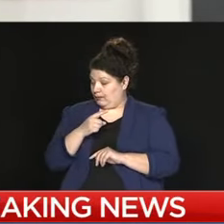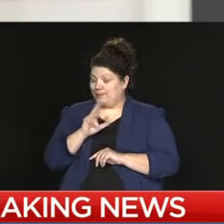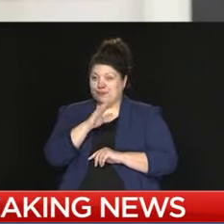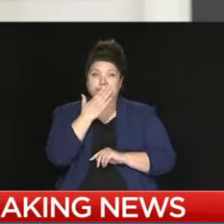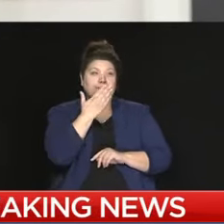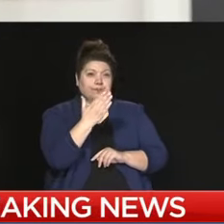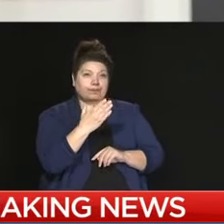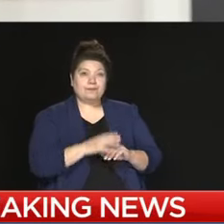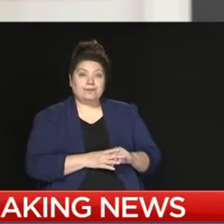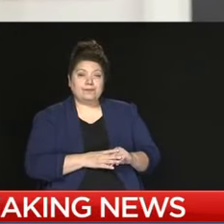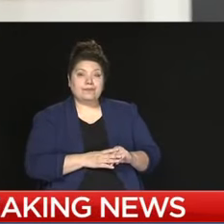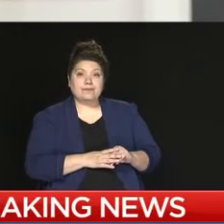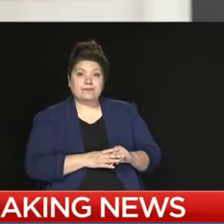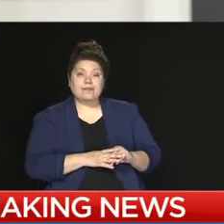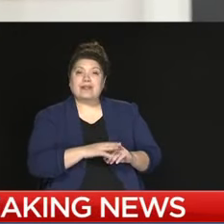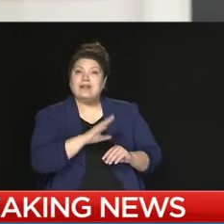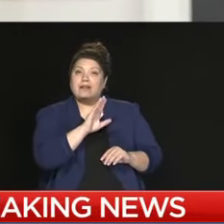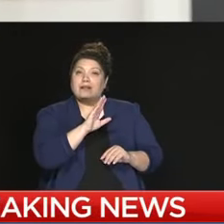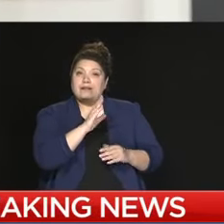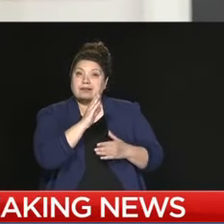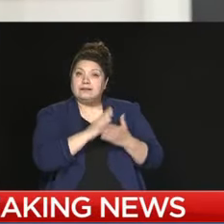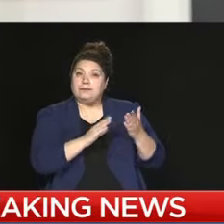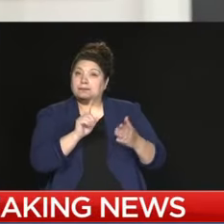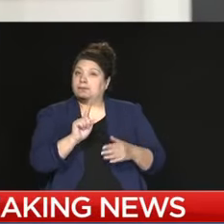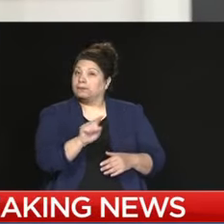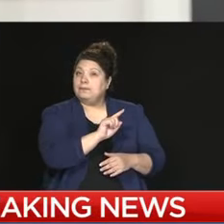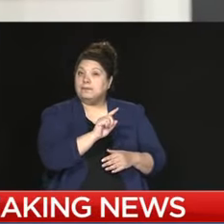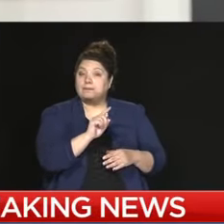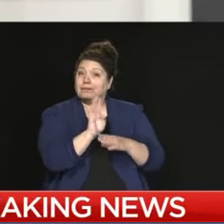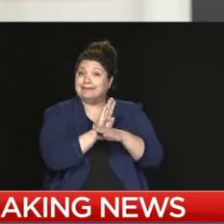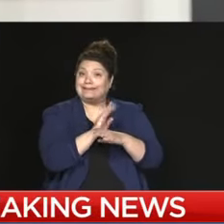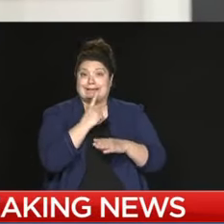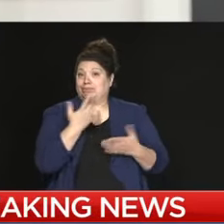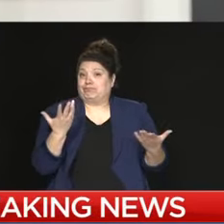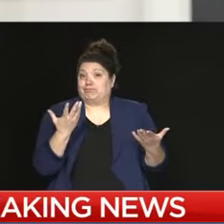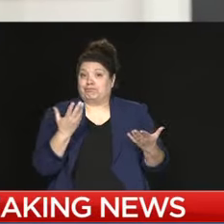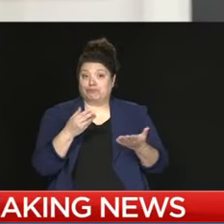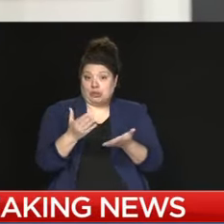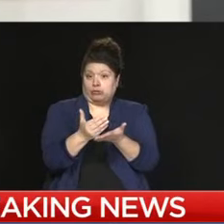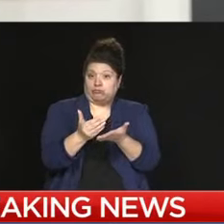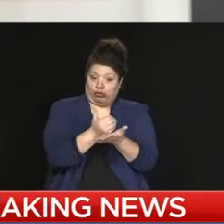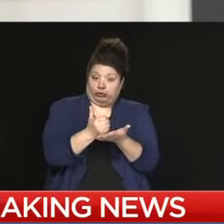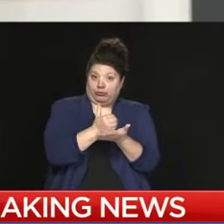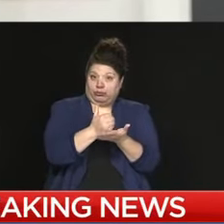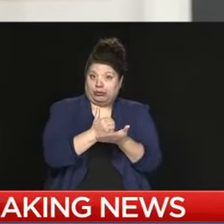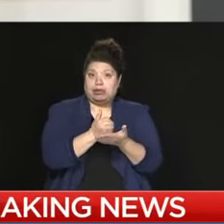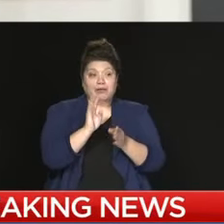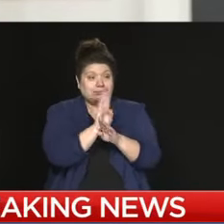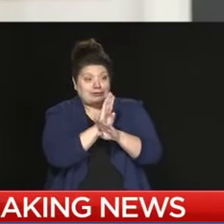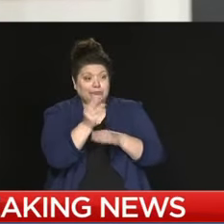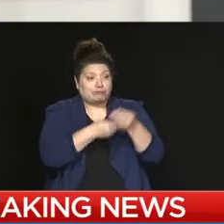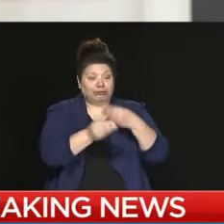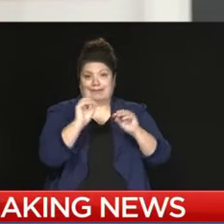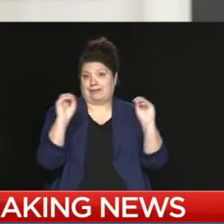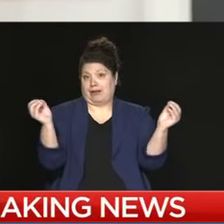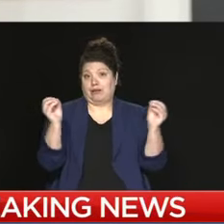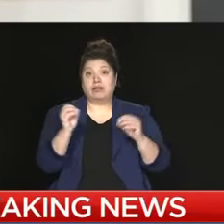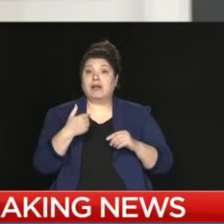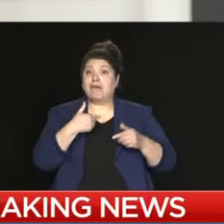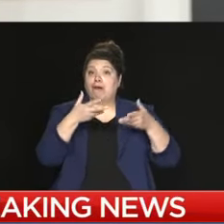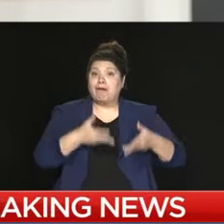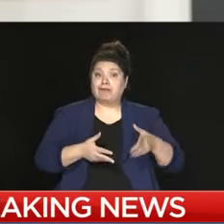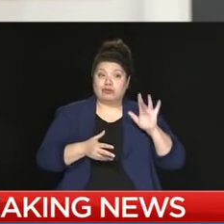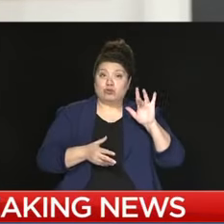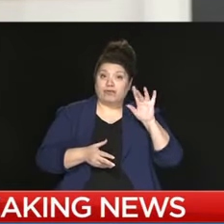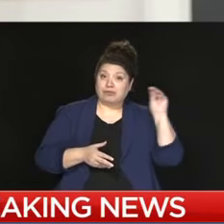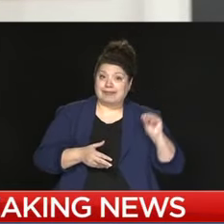Thank you. Some businesses are saying they have no revenue. They can't cover that 25%. And now that they've shut